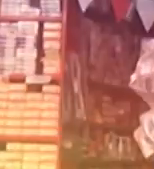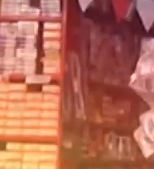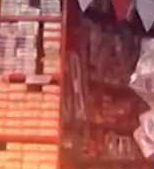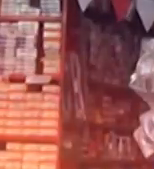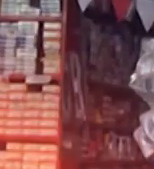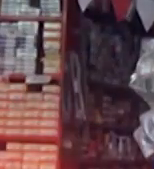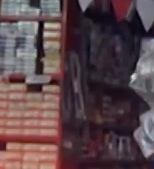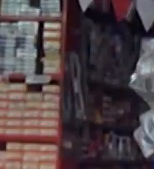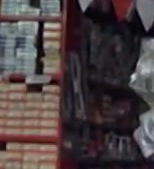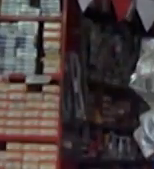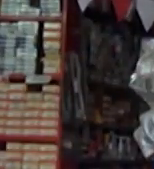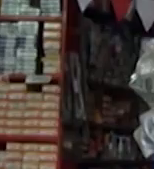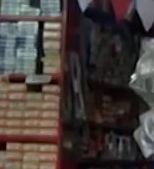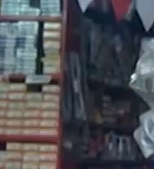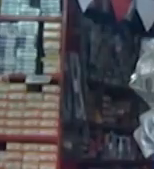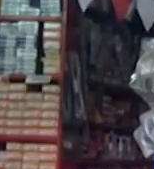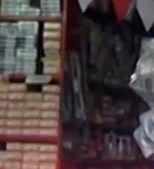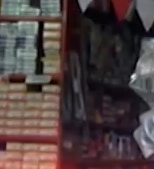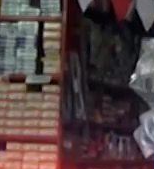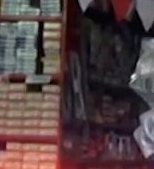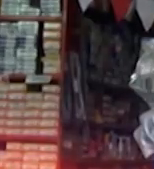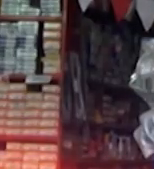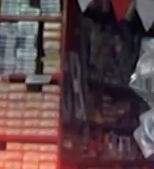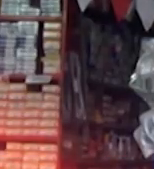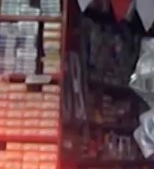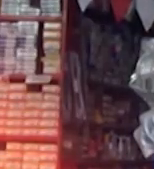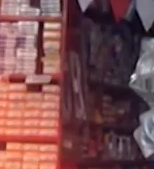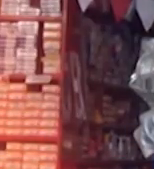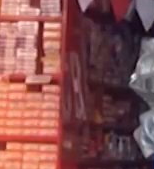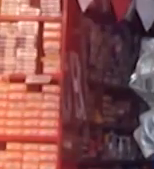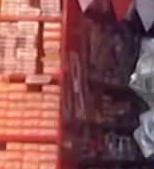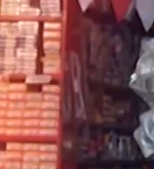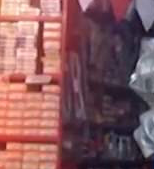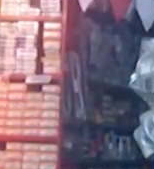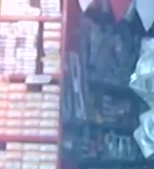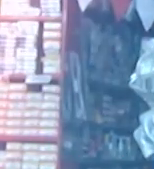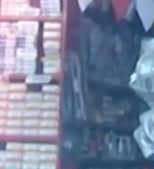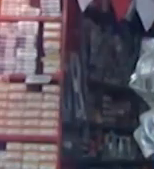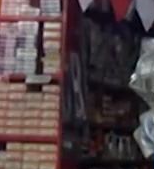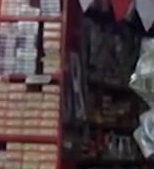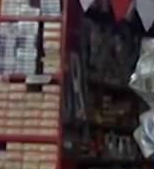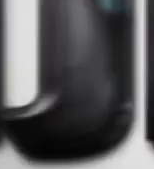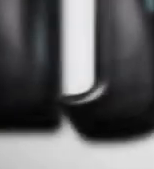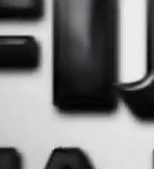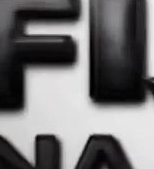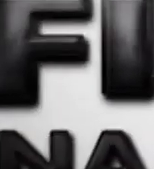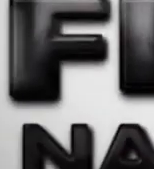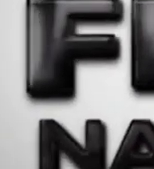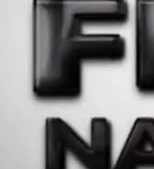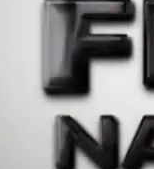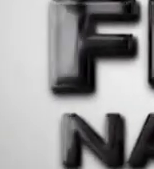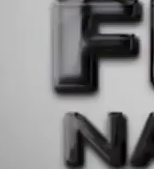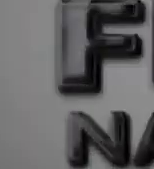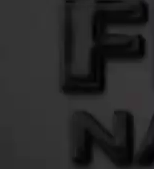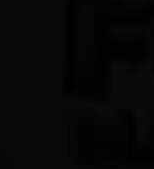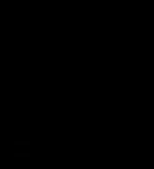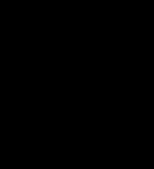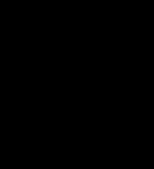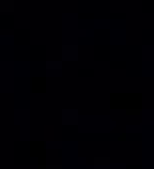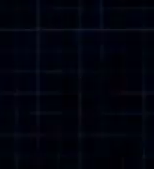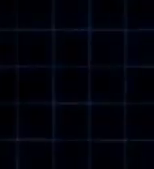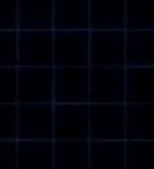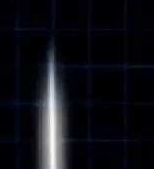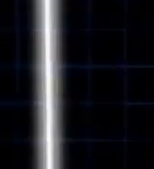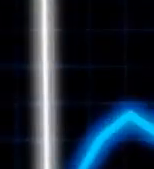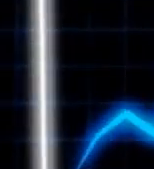Pula nadang bawa proselan kerse, gor keraki, do televisi ono barong na Radio Fiji 1, nandomo ibiti. Radio Fiji 1, nandomo